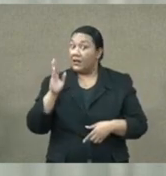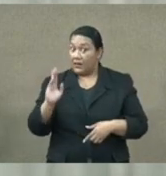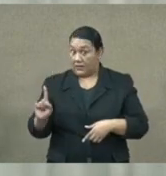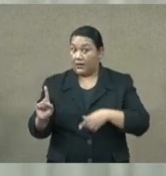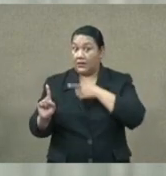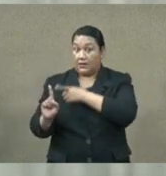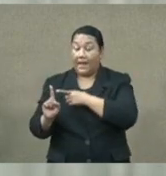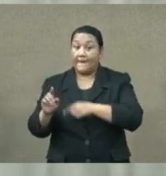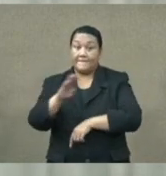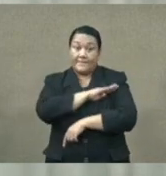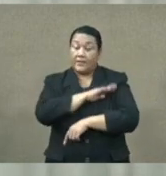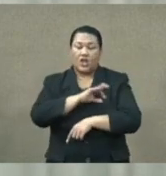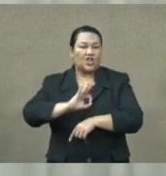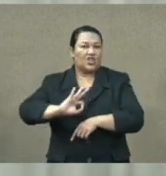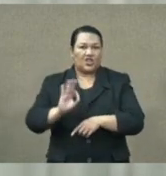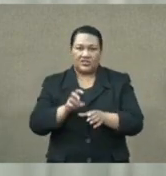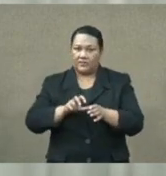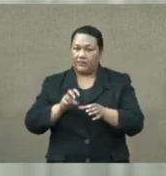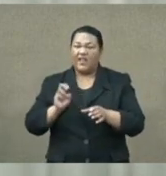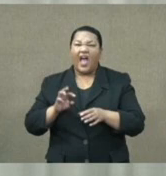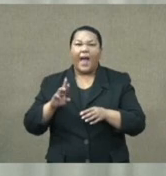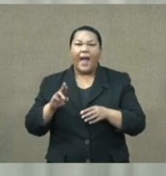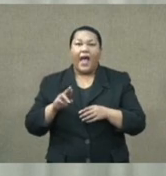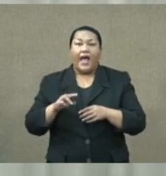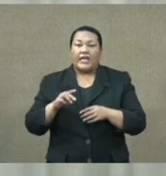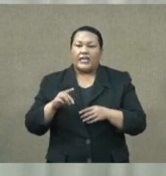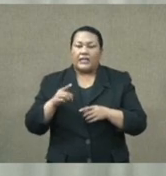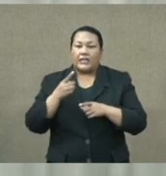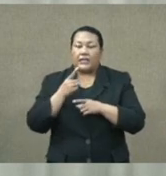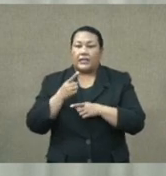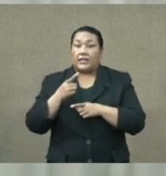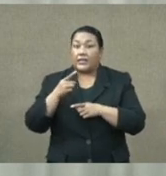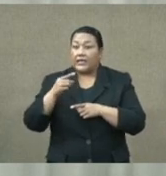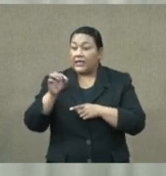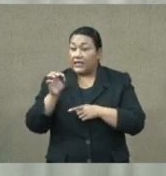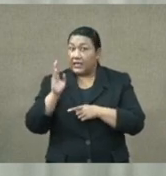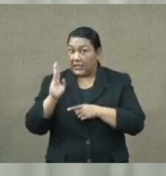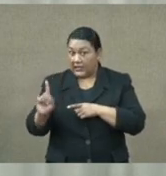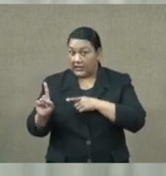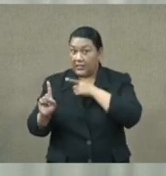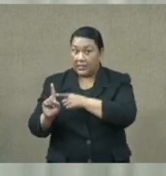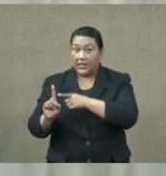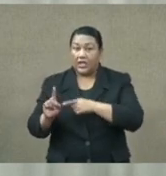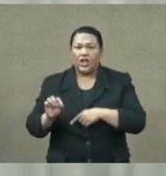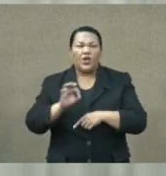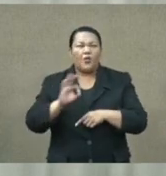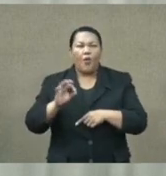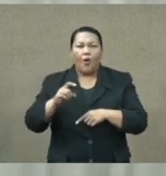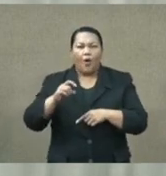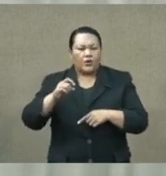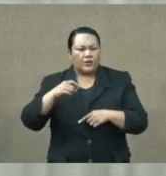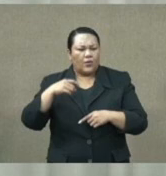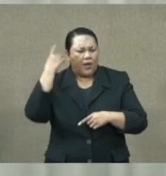remarks, nor his insistence that multiple Fijians are asking him for help.